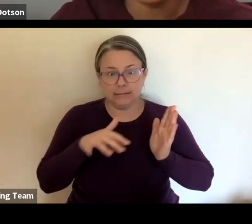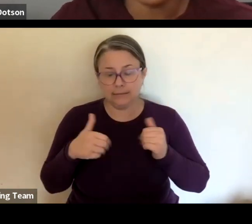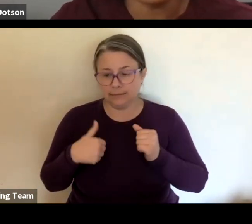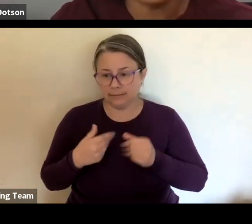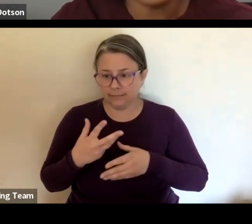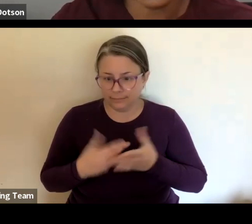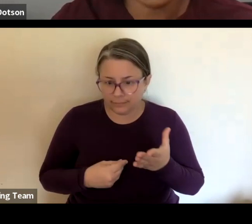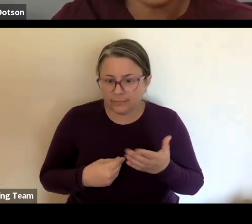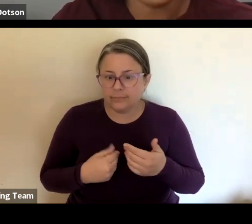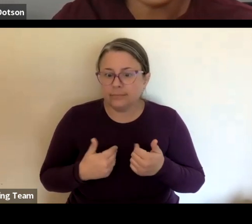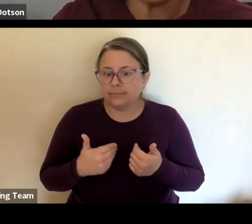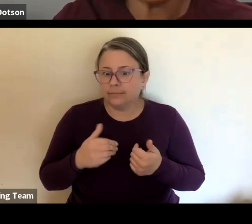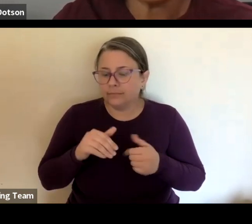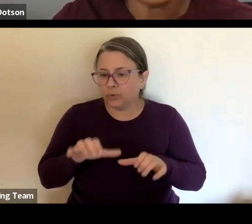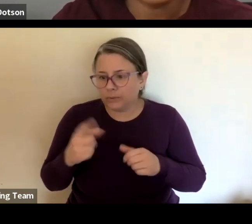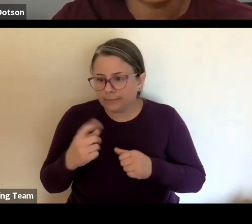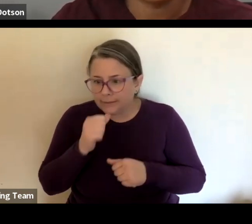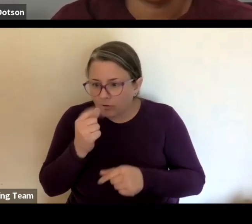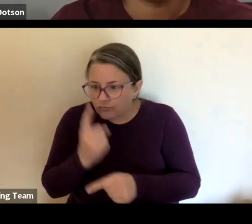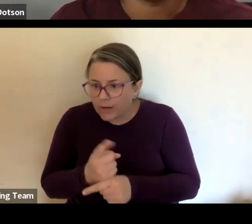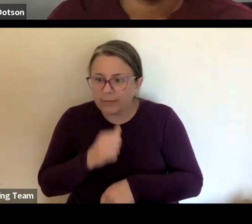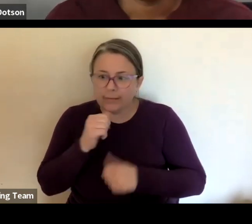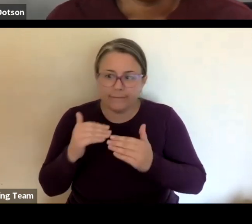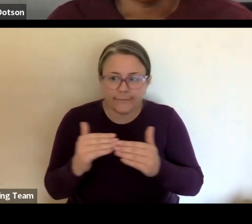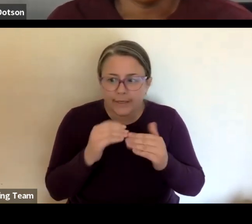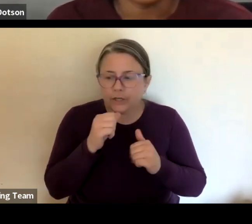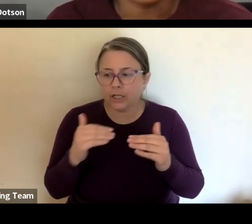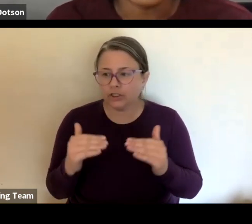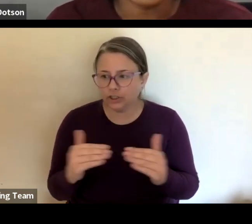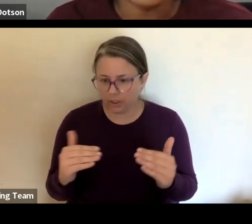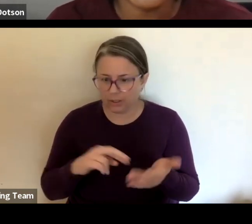it. So I will leave you with that thought.